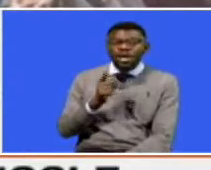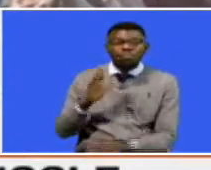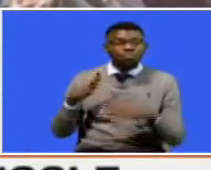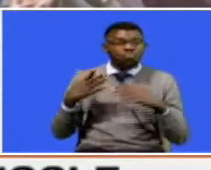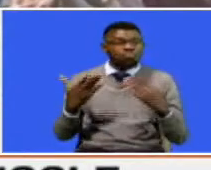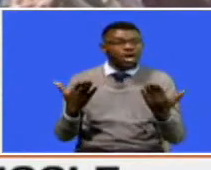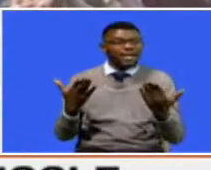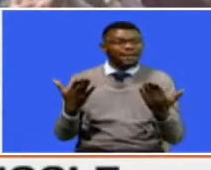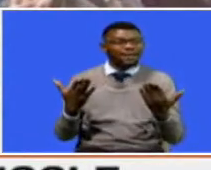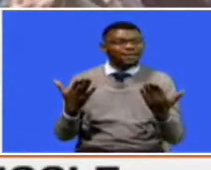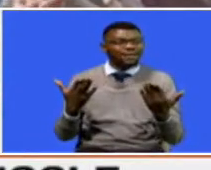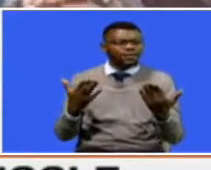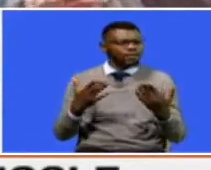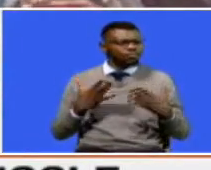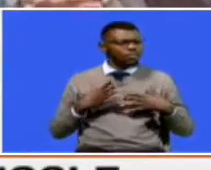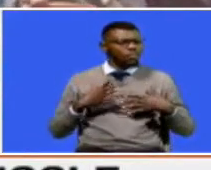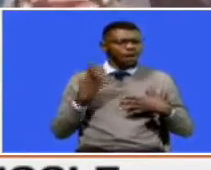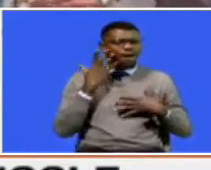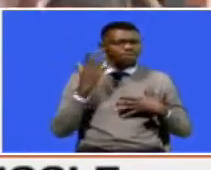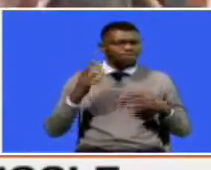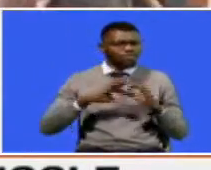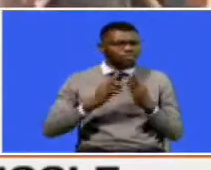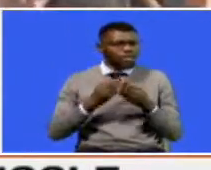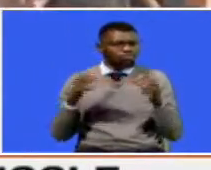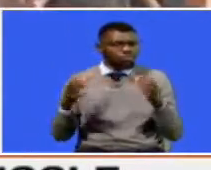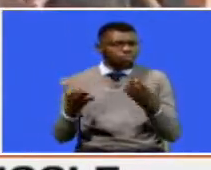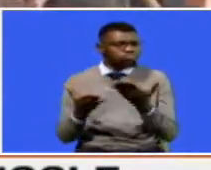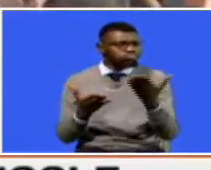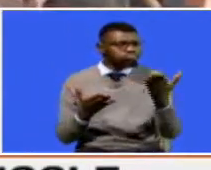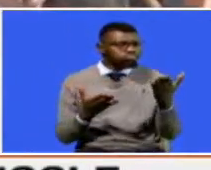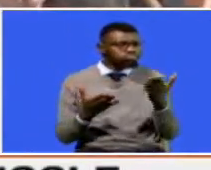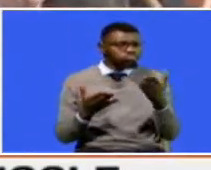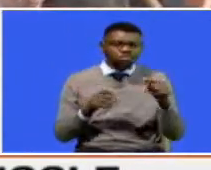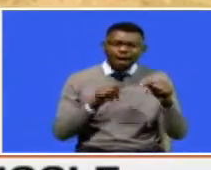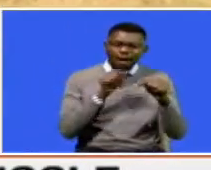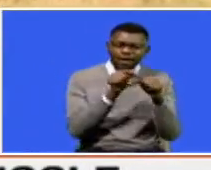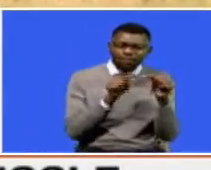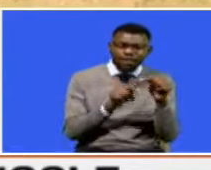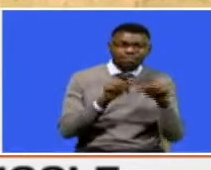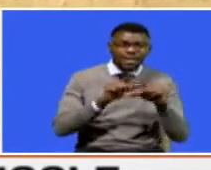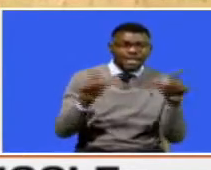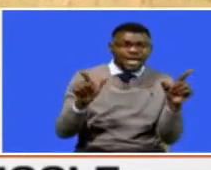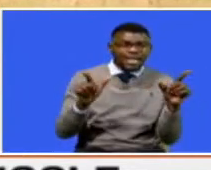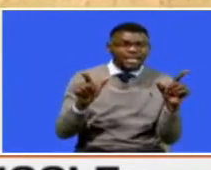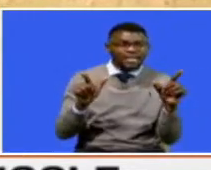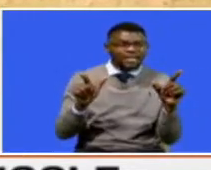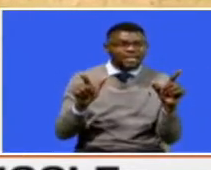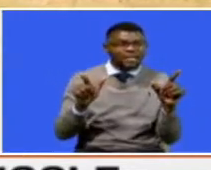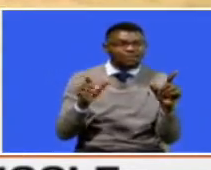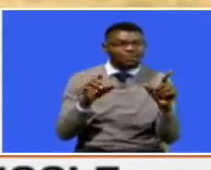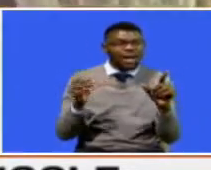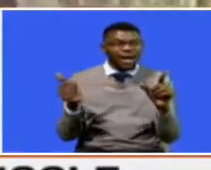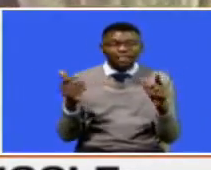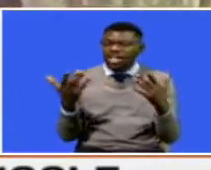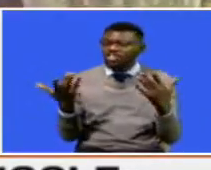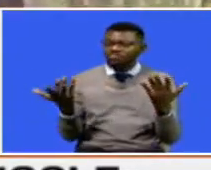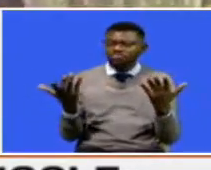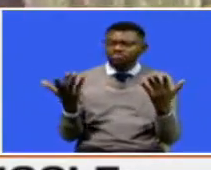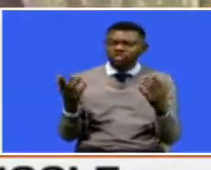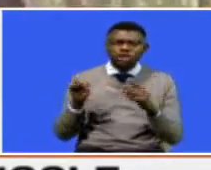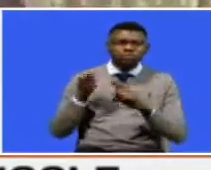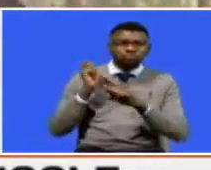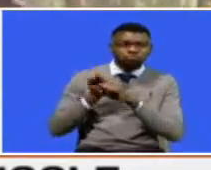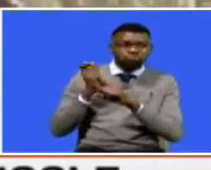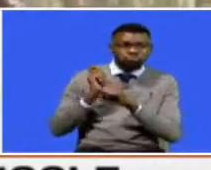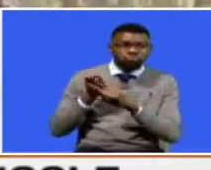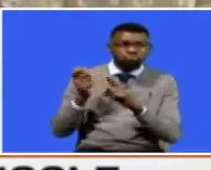squatters comprising more than 500 families began subdividing part of the land into portions, with others erecting makeshift